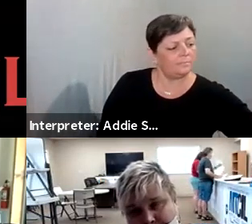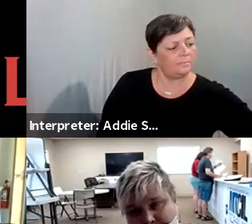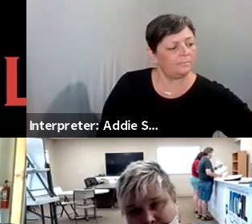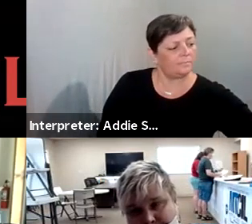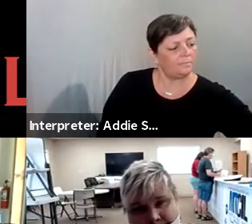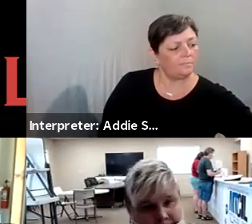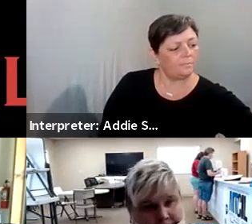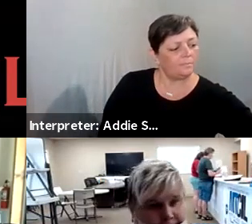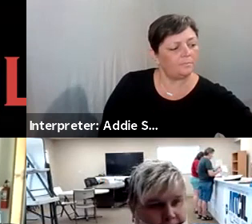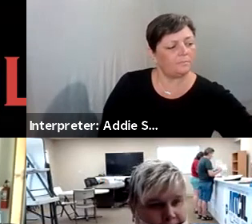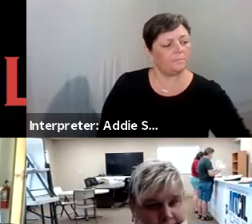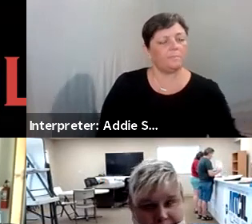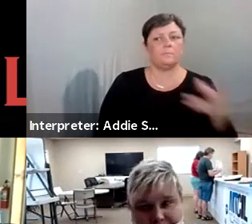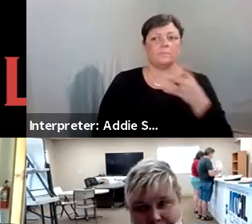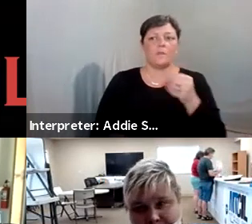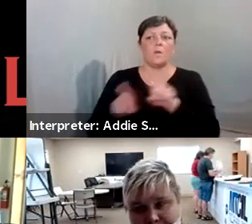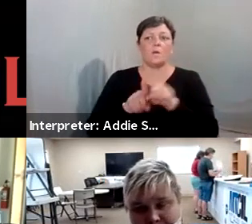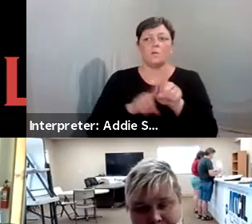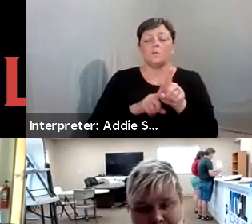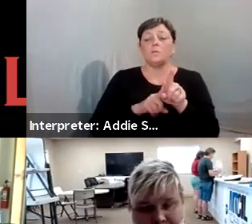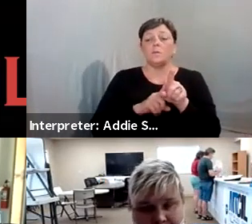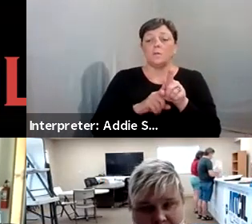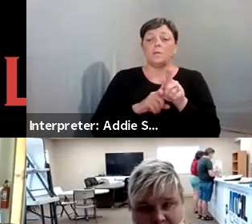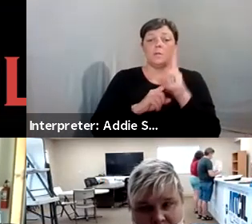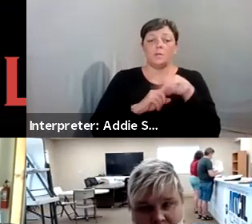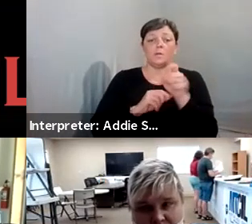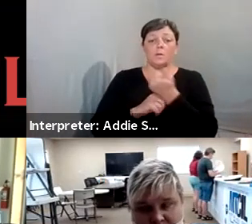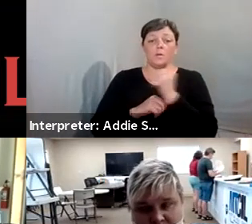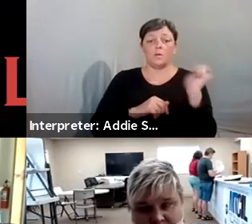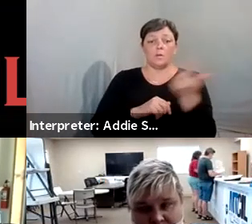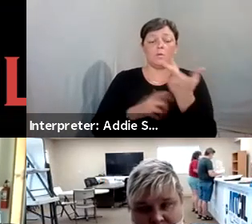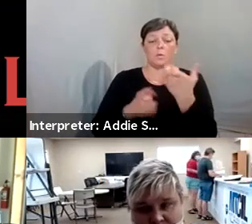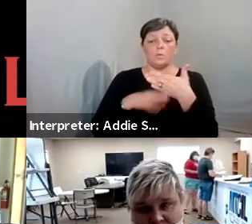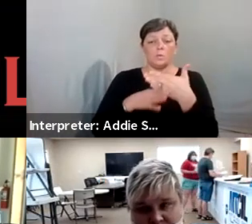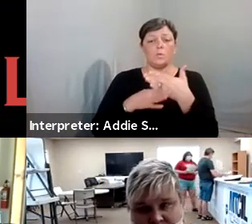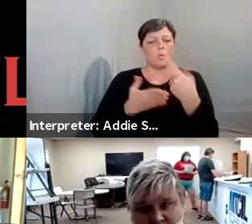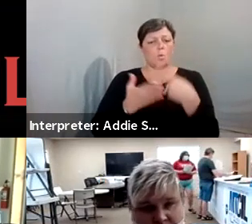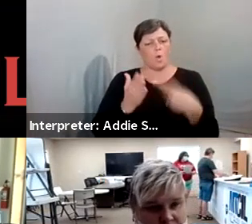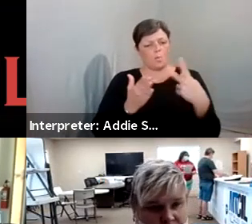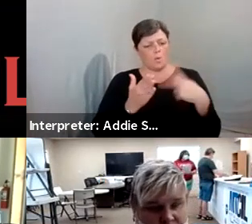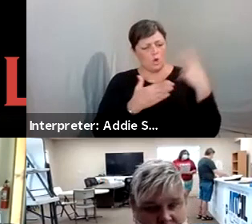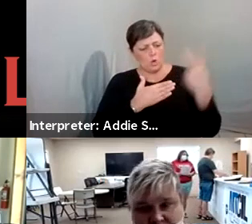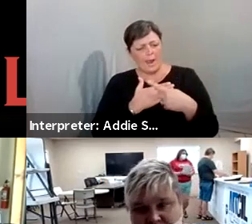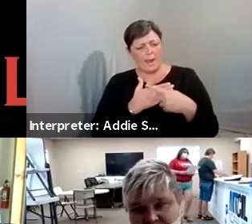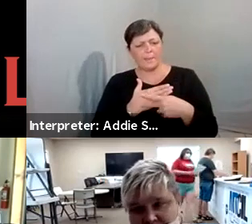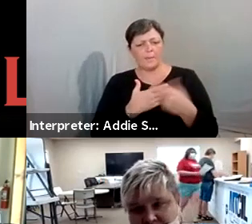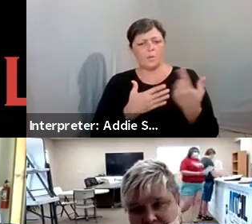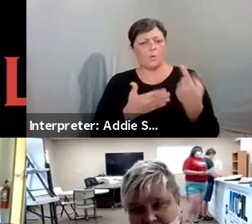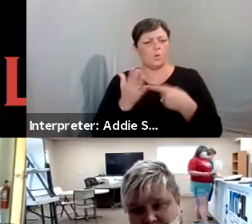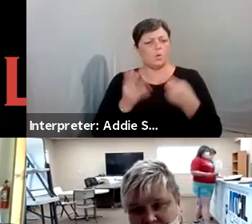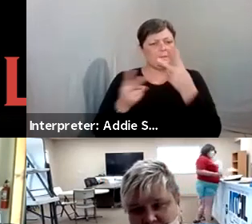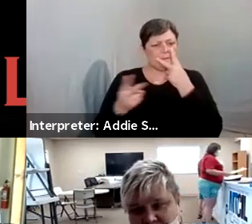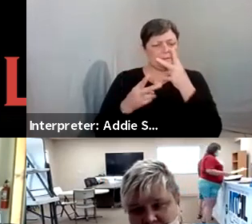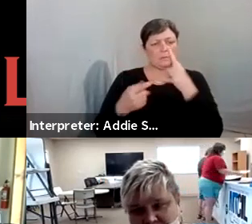Yeah, so I'll send that out to everybody. If you also want to share, what programs what have you seen that's